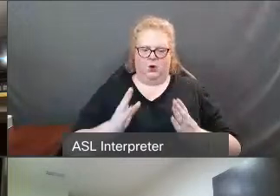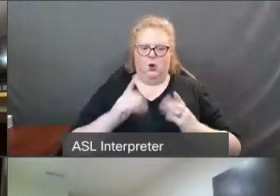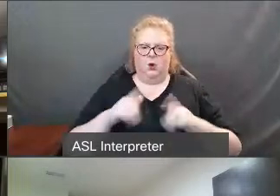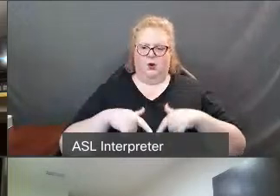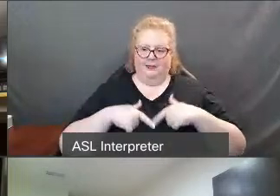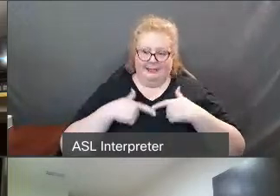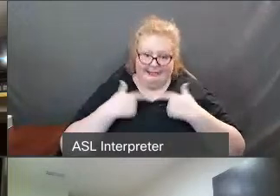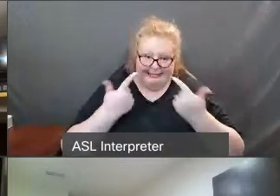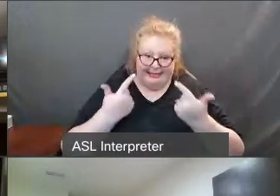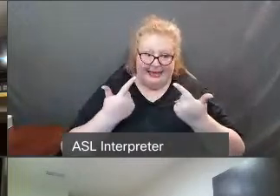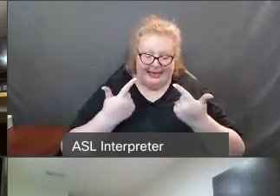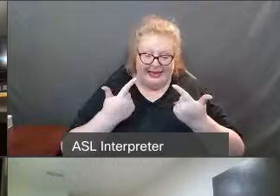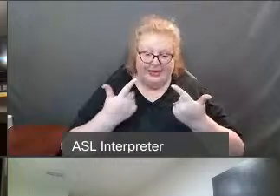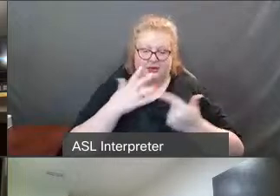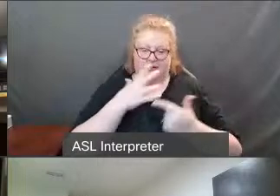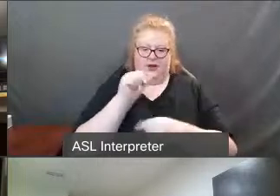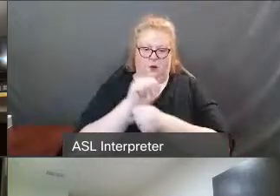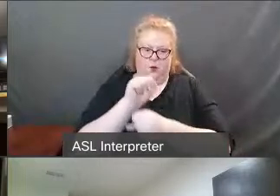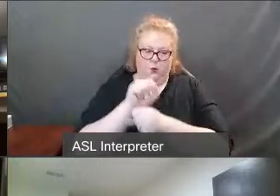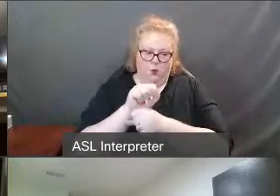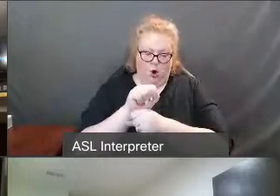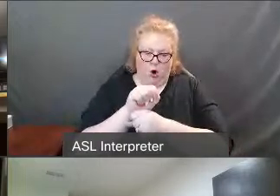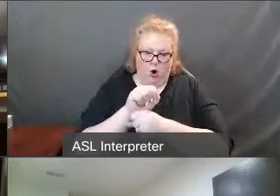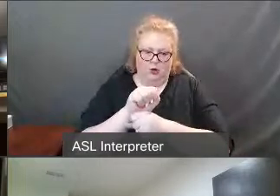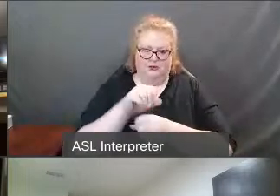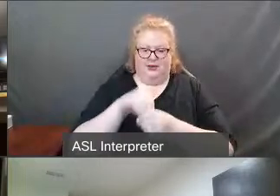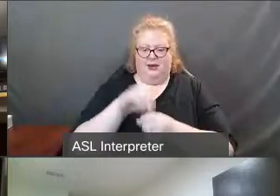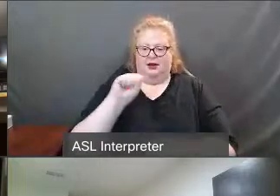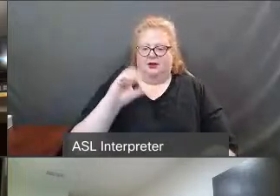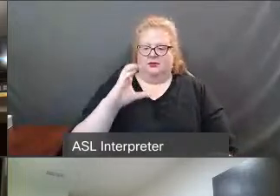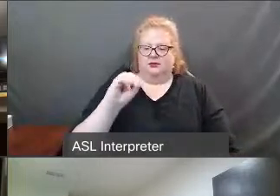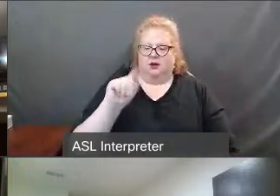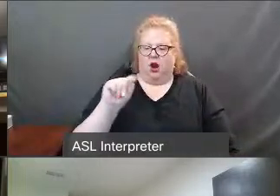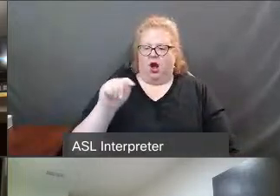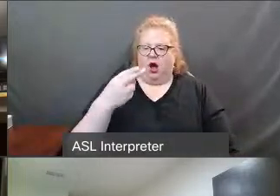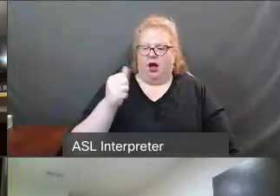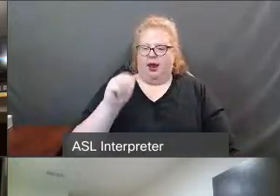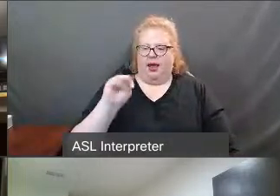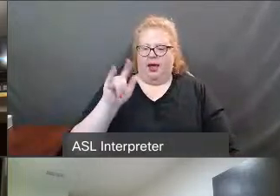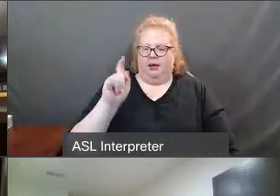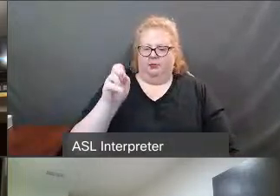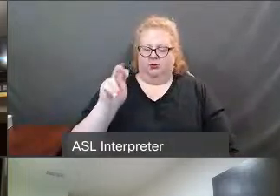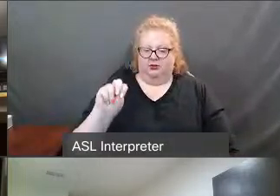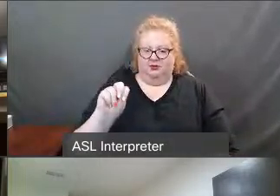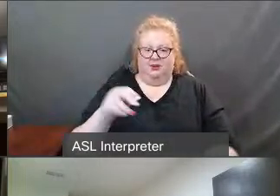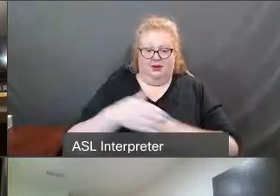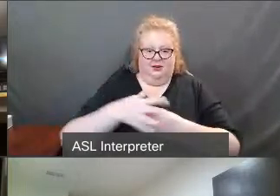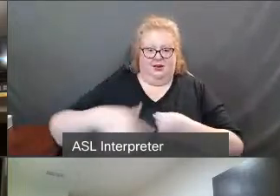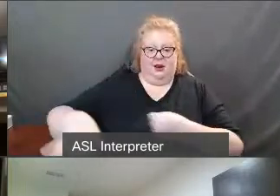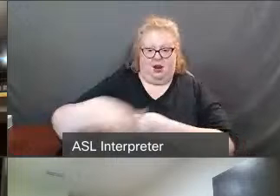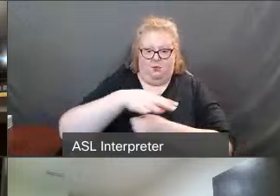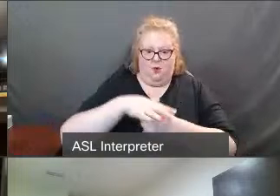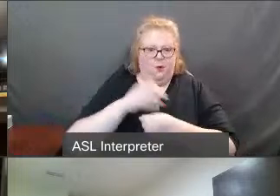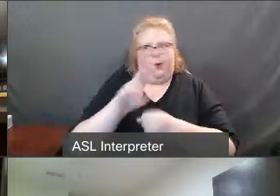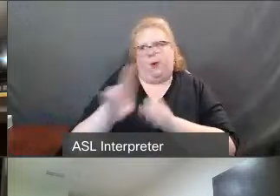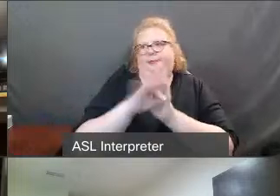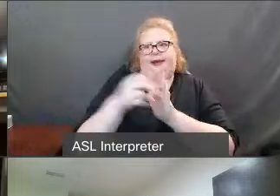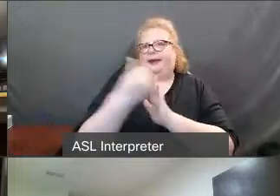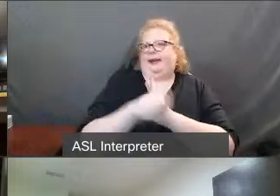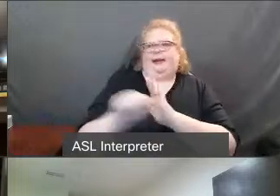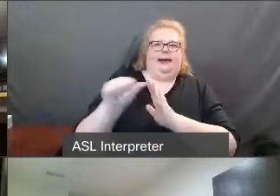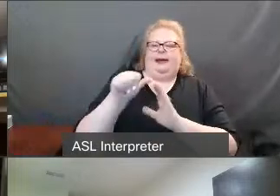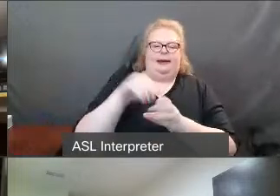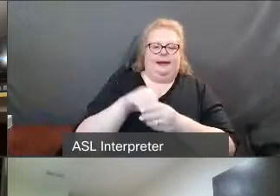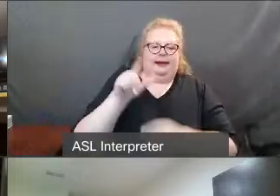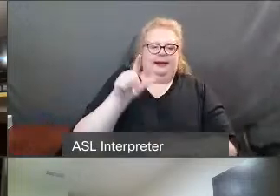in the Scott Hamilton neighborhood, or just pick a neighborhood in Little Rock, and yeah, you